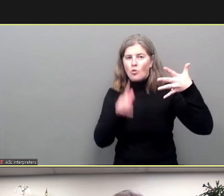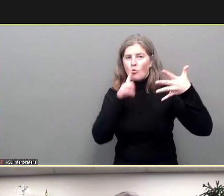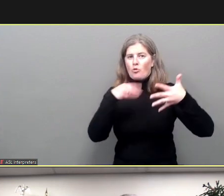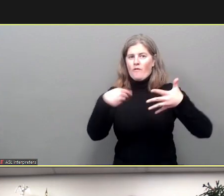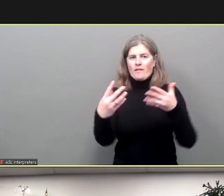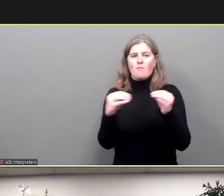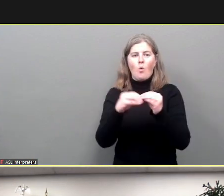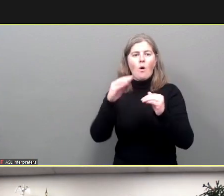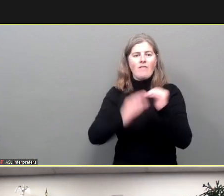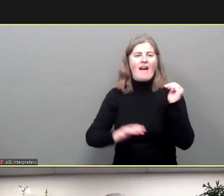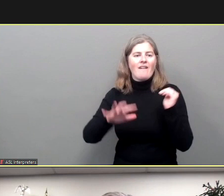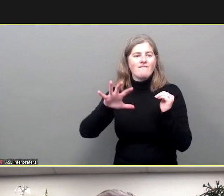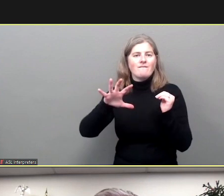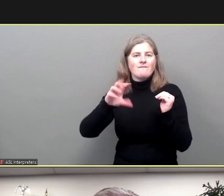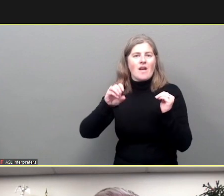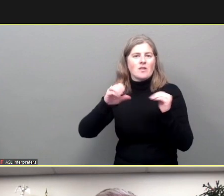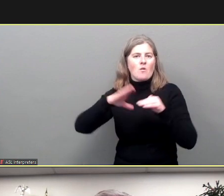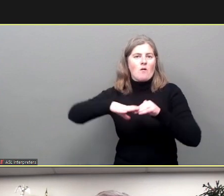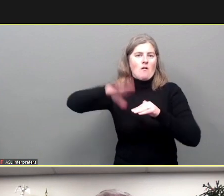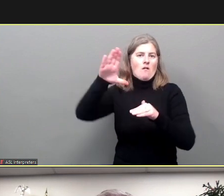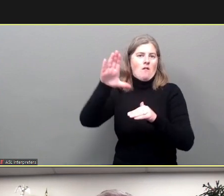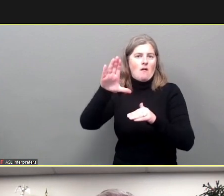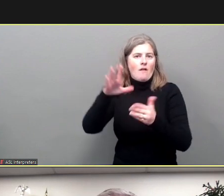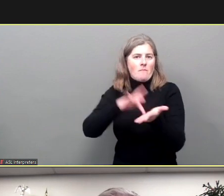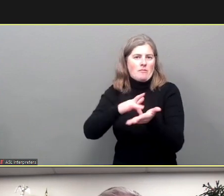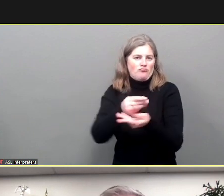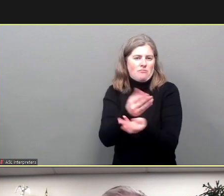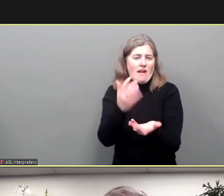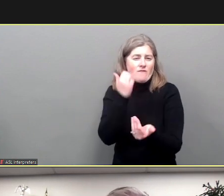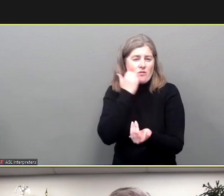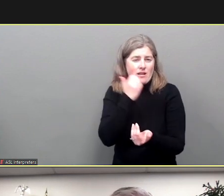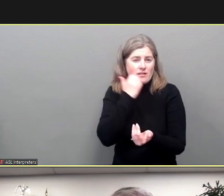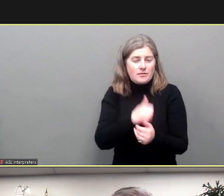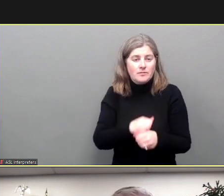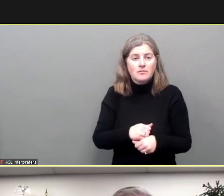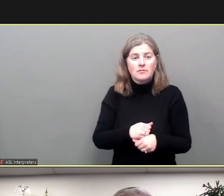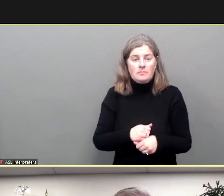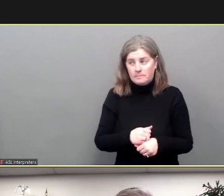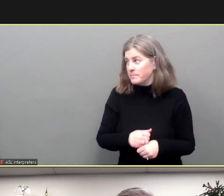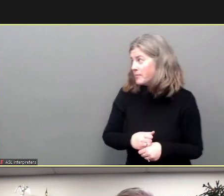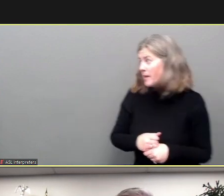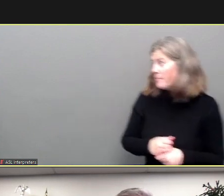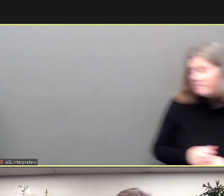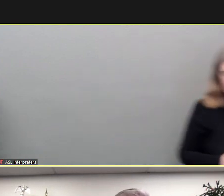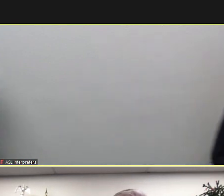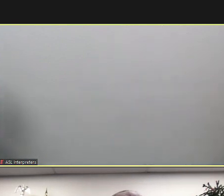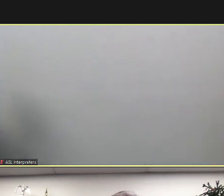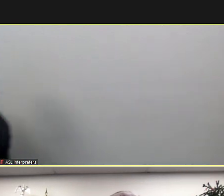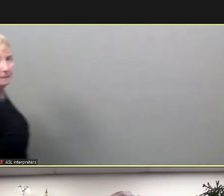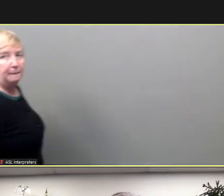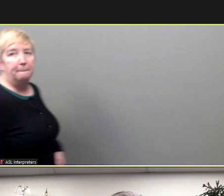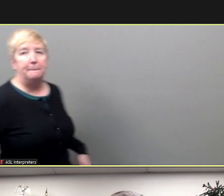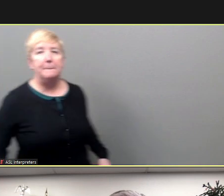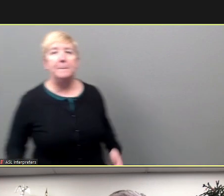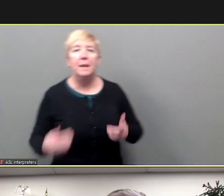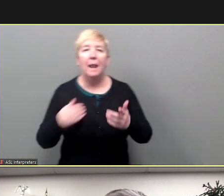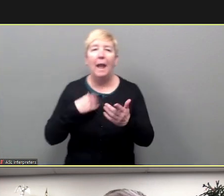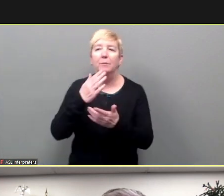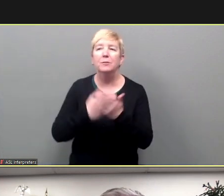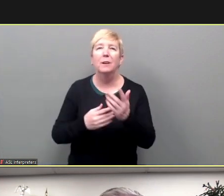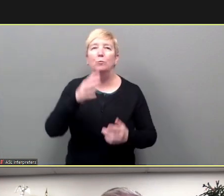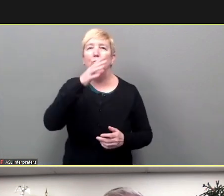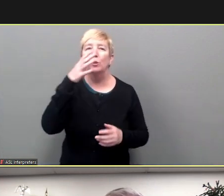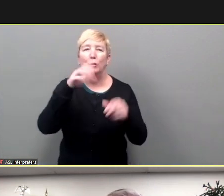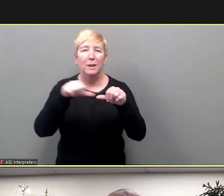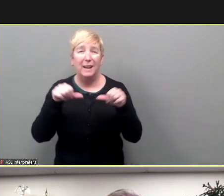than 50 or more doses. And this actual rural, there's some rural areas here that are really important that rural distribution of